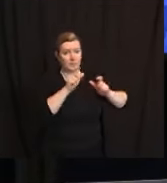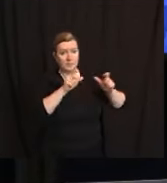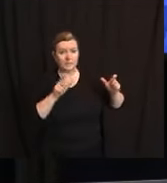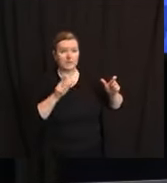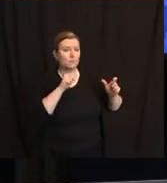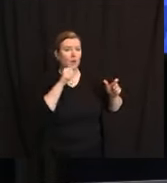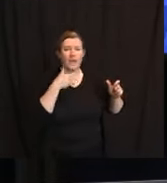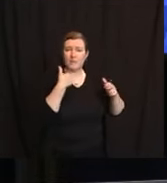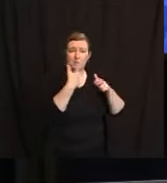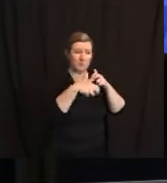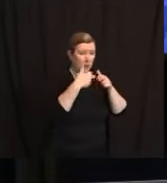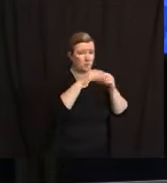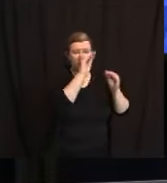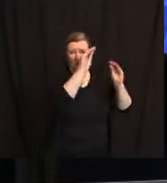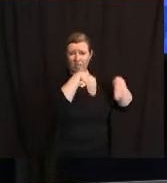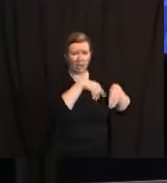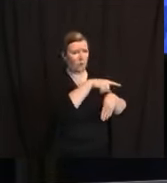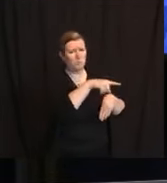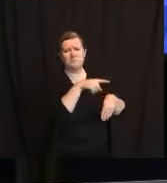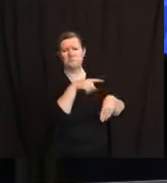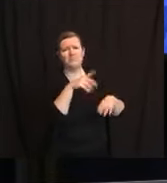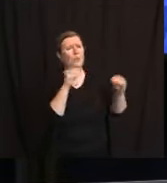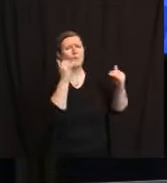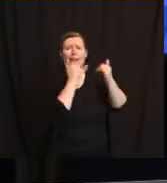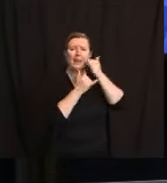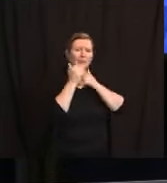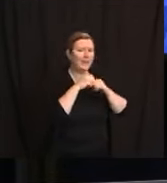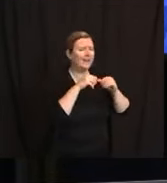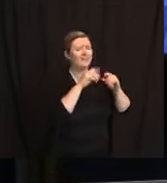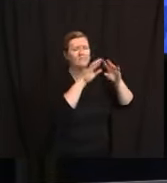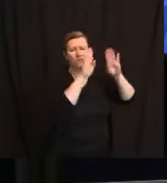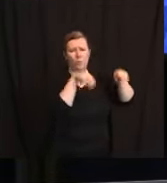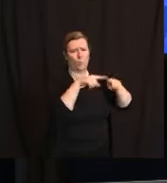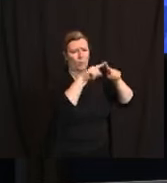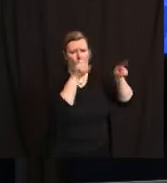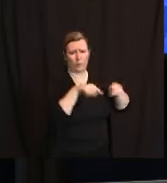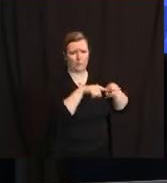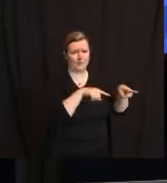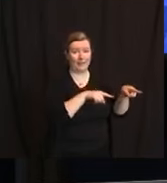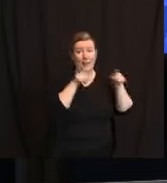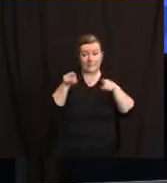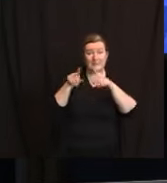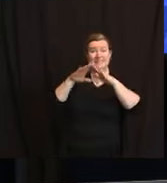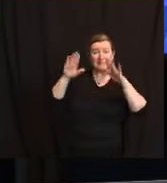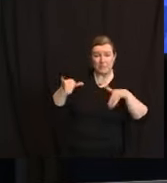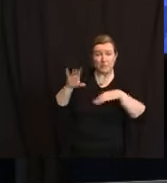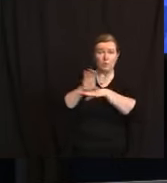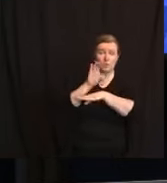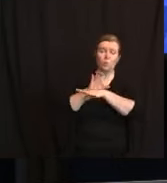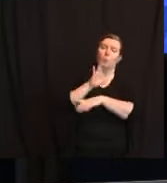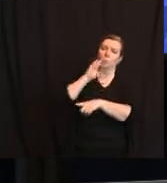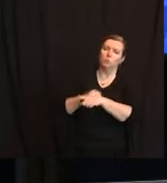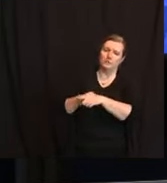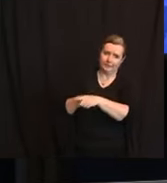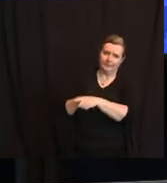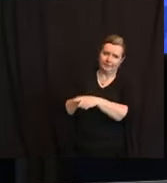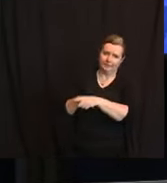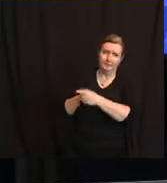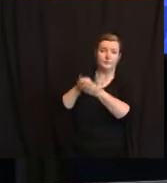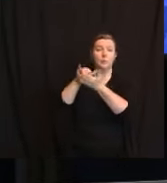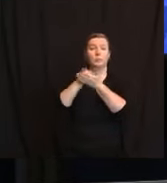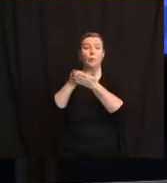no form errors that are causing any delays. That being said, yes, the system is old. Some of our neighbor states have spent hundreds of